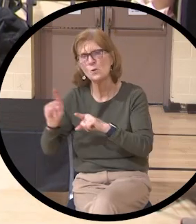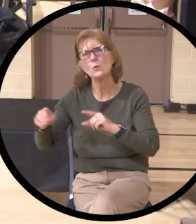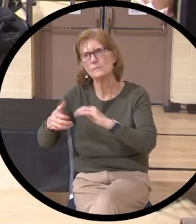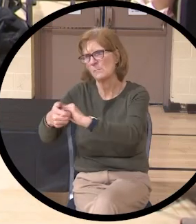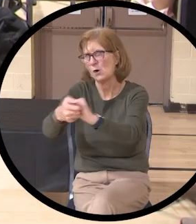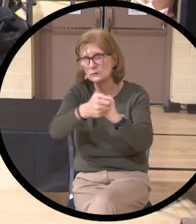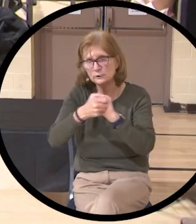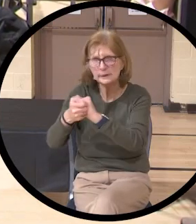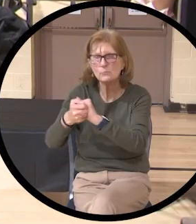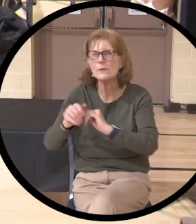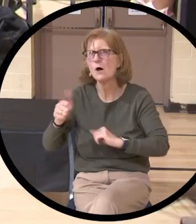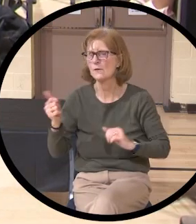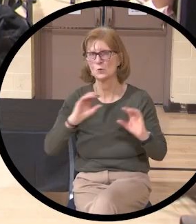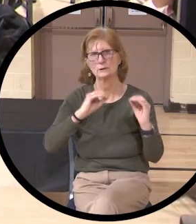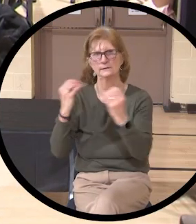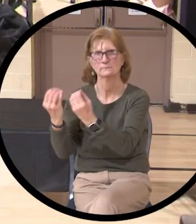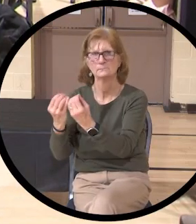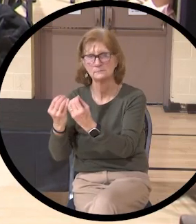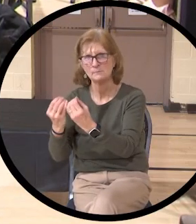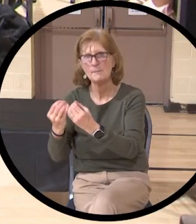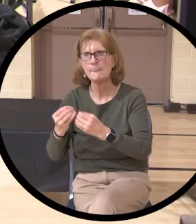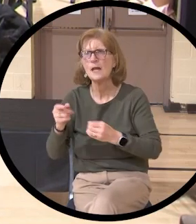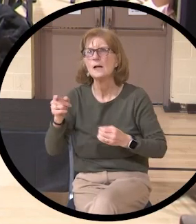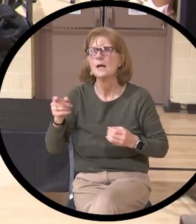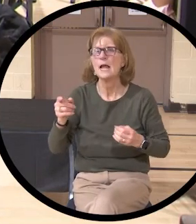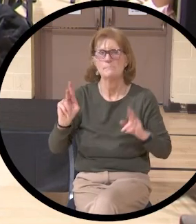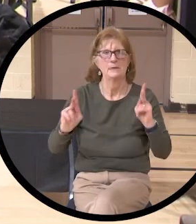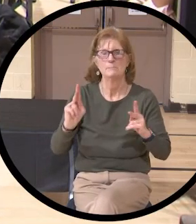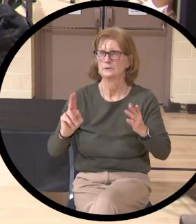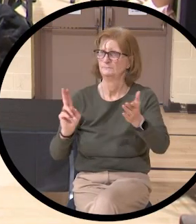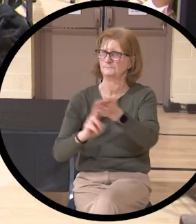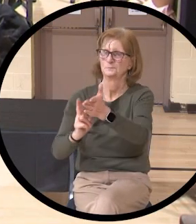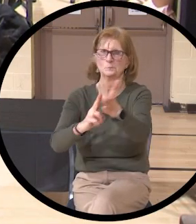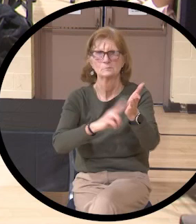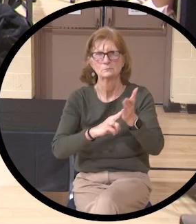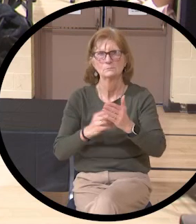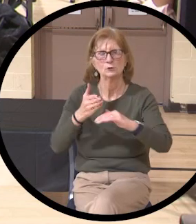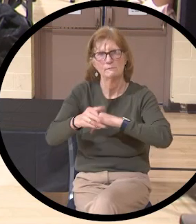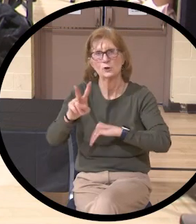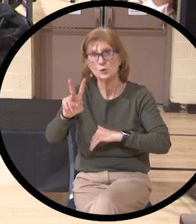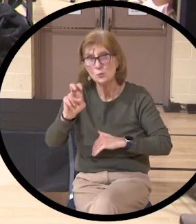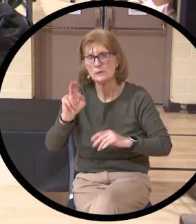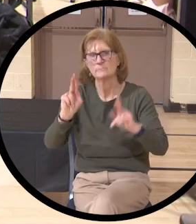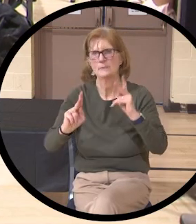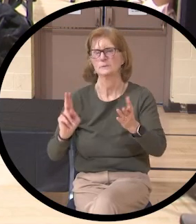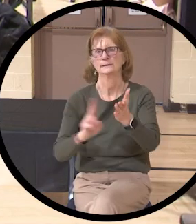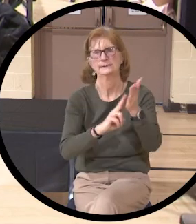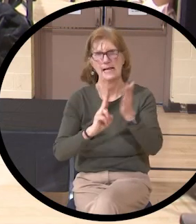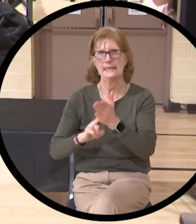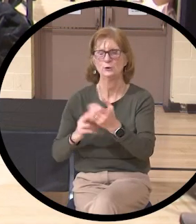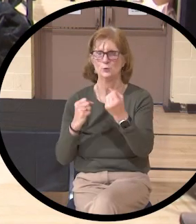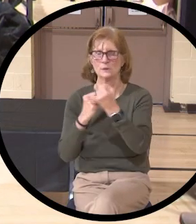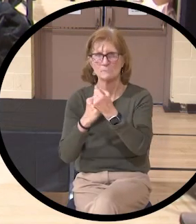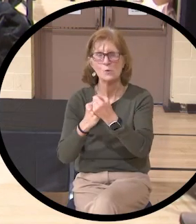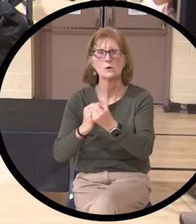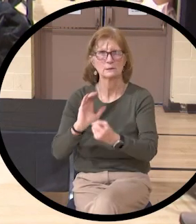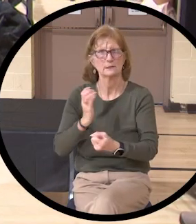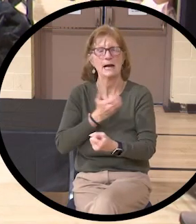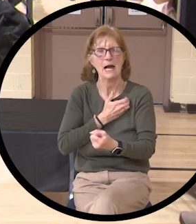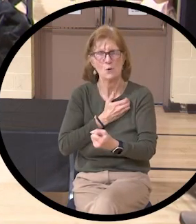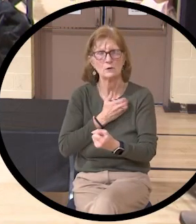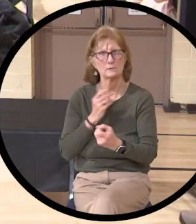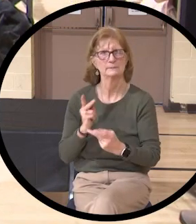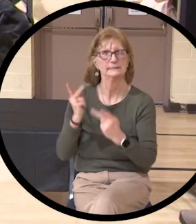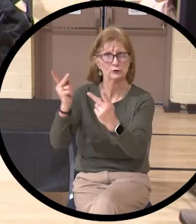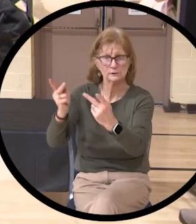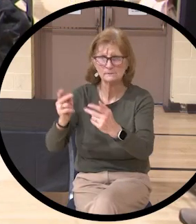petition where we got over 250 signatures from people around the city, including things in support of bike lanes. So we've